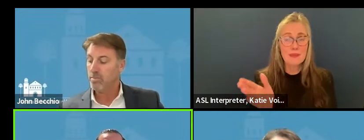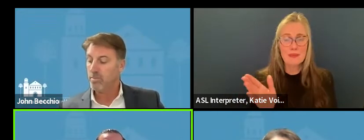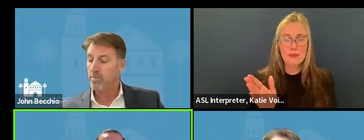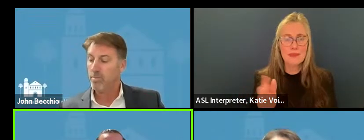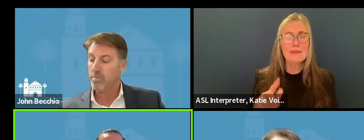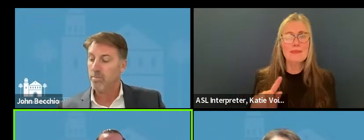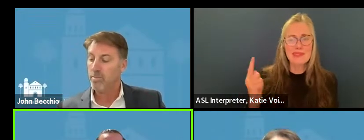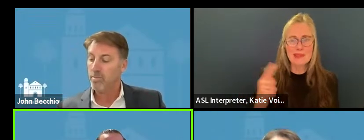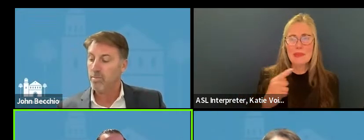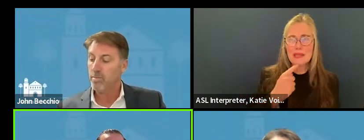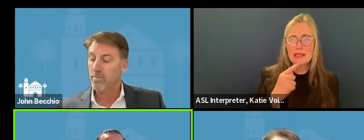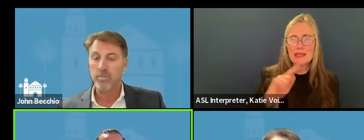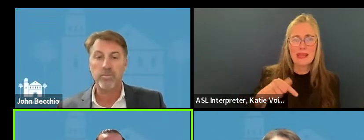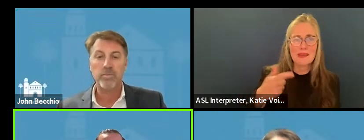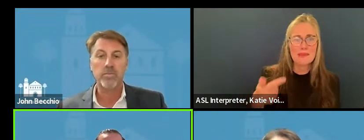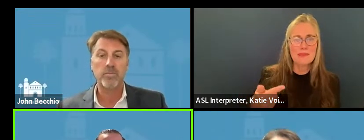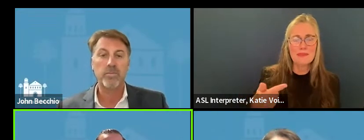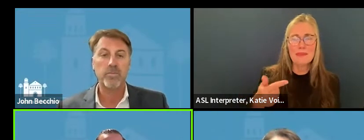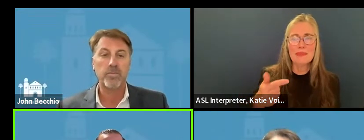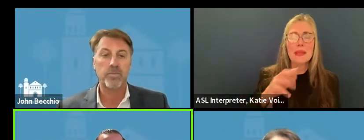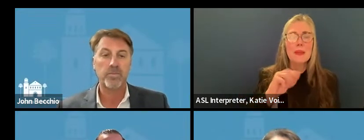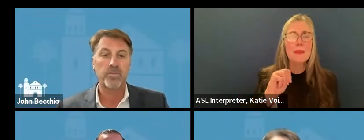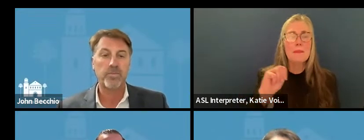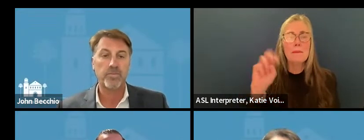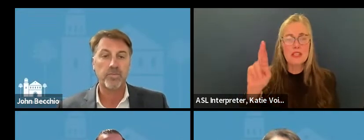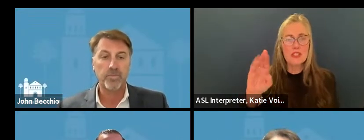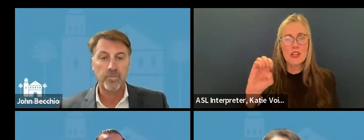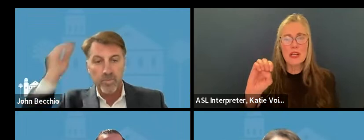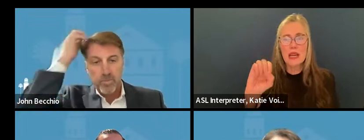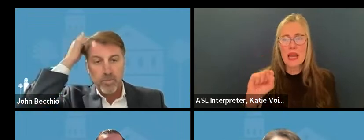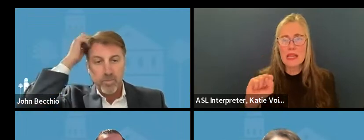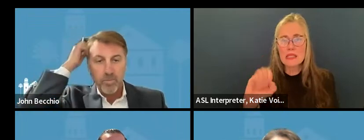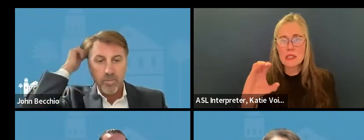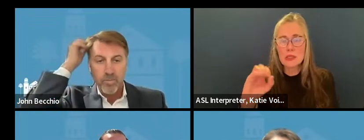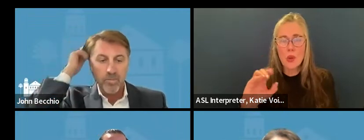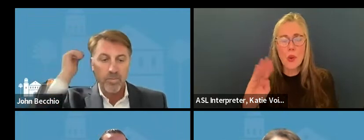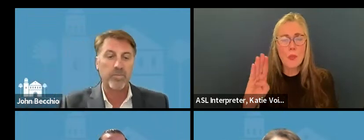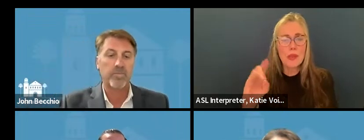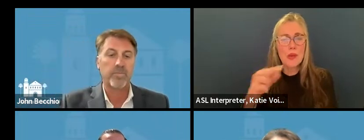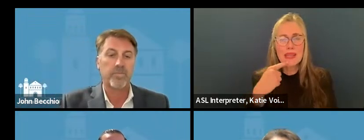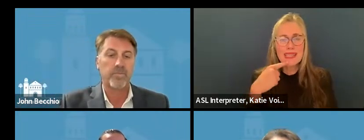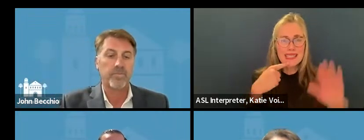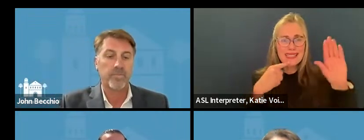Second. Mr. Escobedo, all in favor, say aye. Raise your hand to be